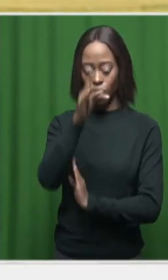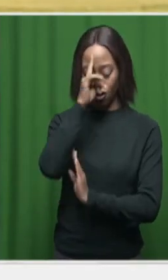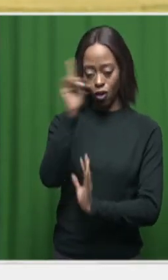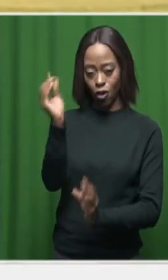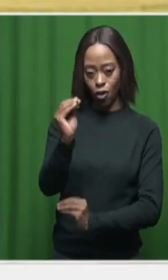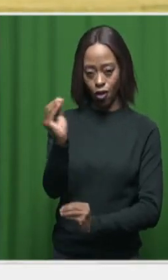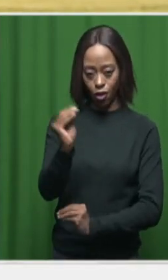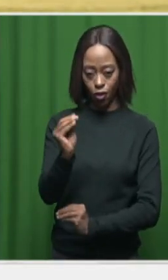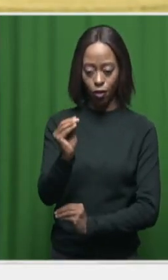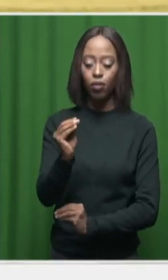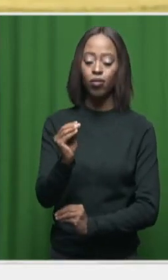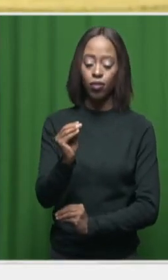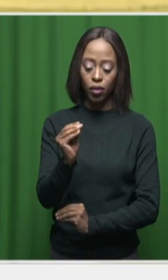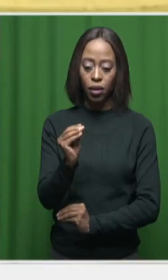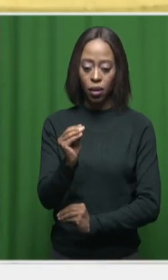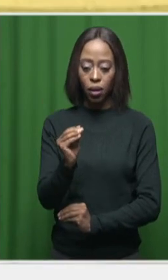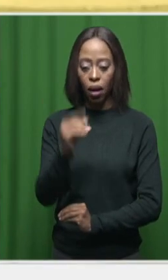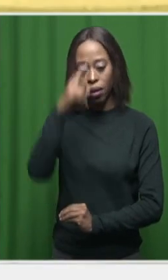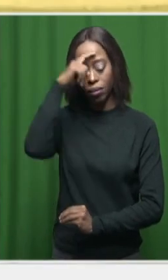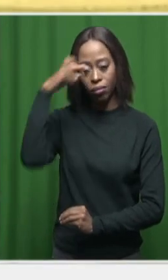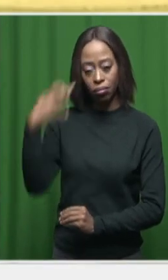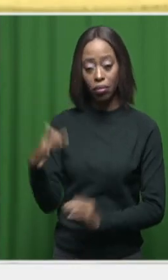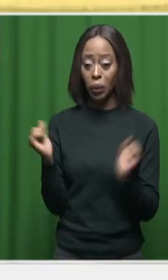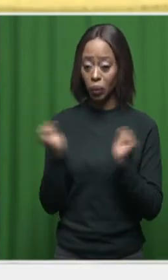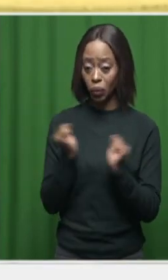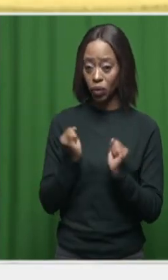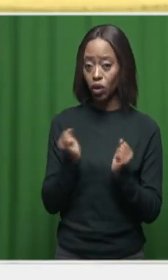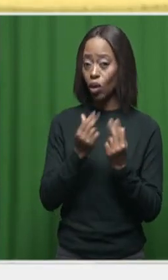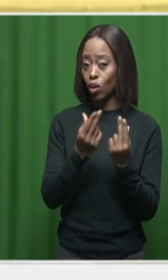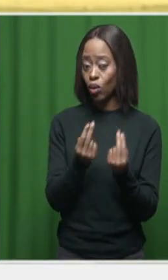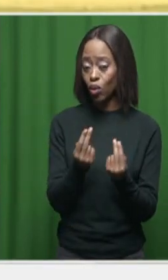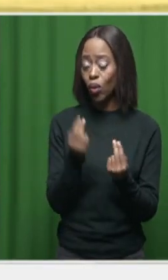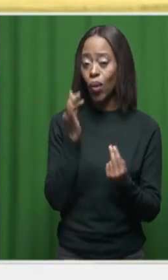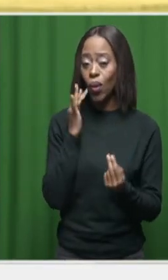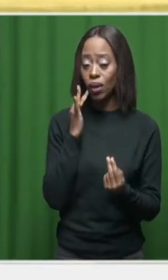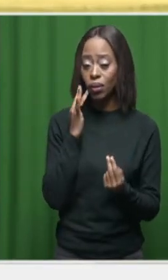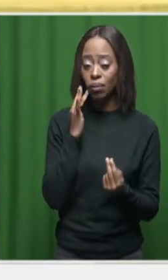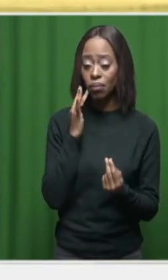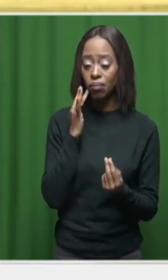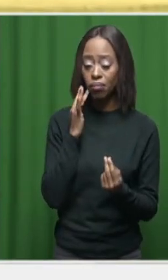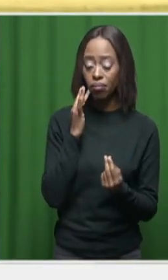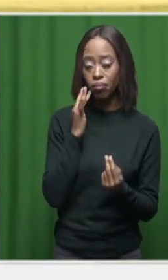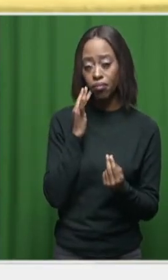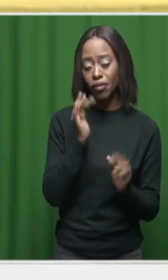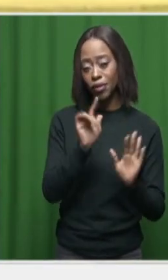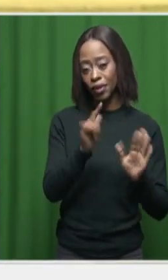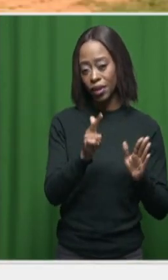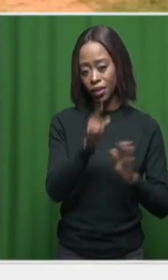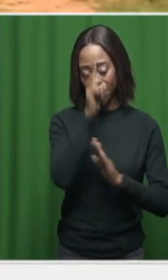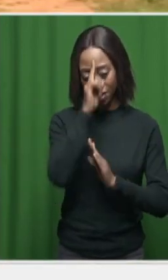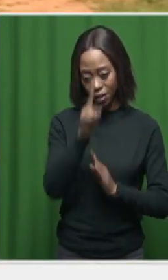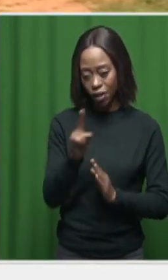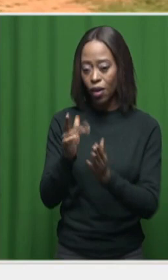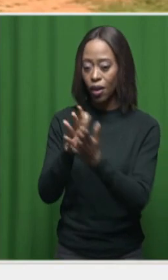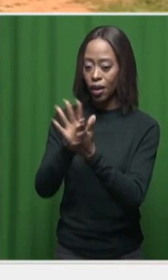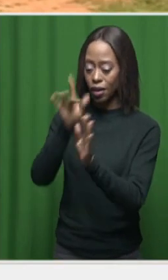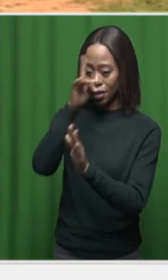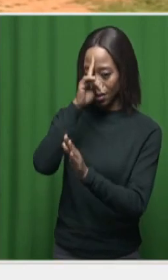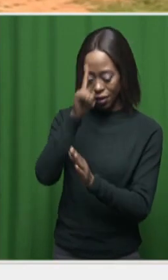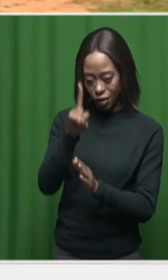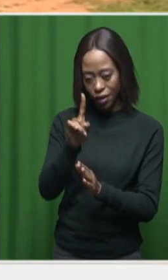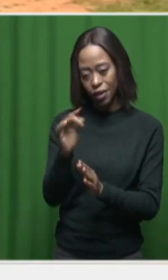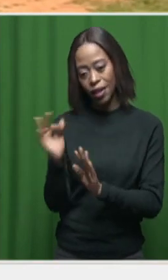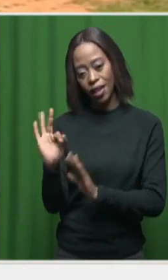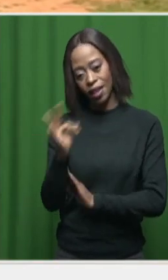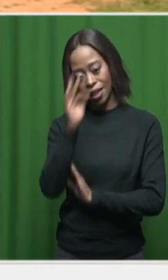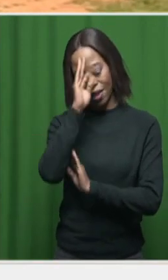in the afternoon in summertime. Winter time we do 7 o'clock, and then we do 10 o'clock, and then we